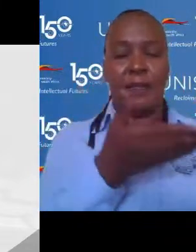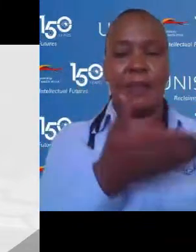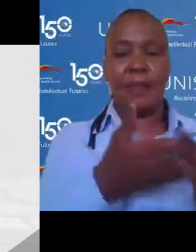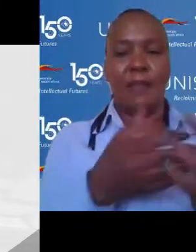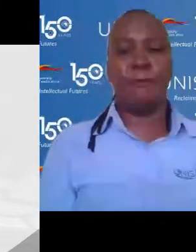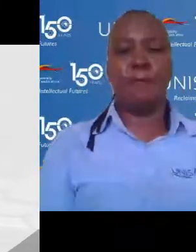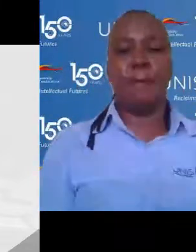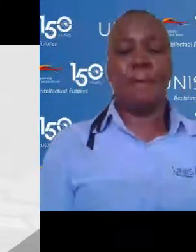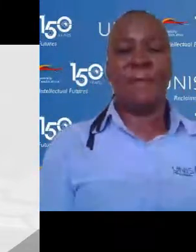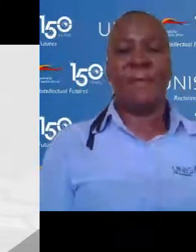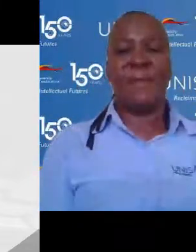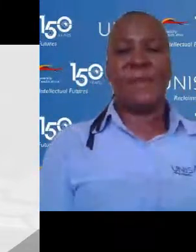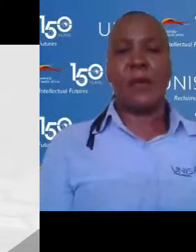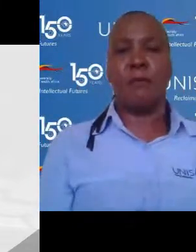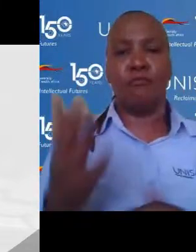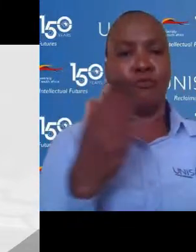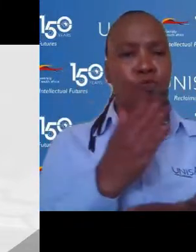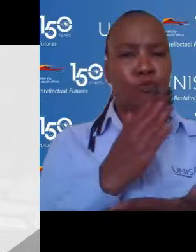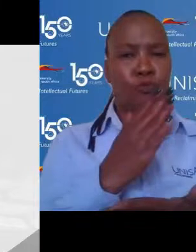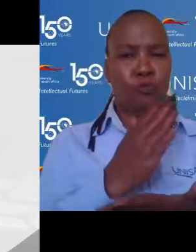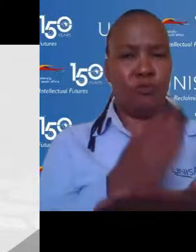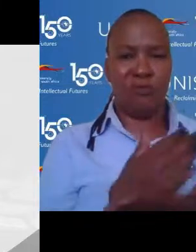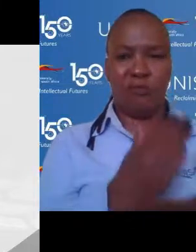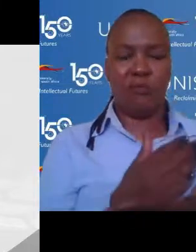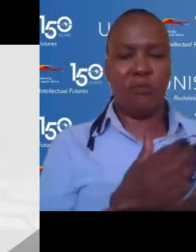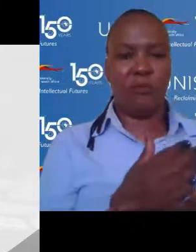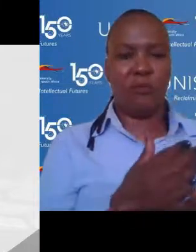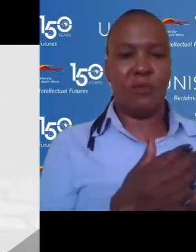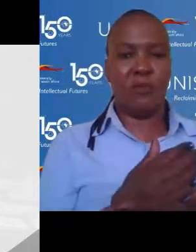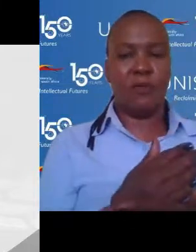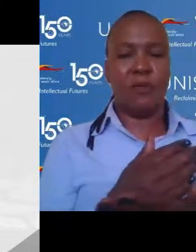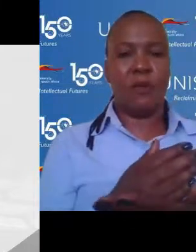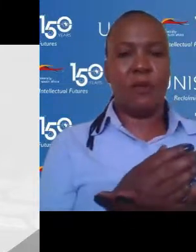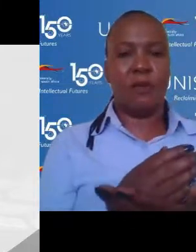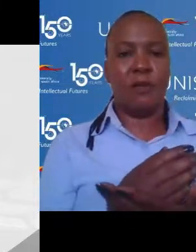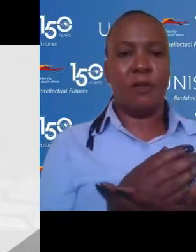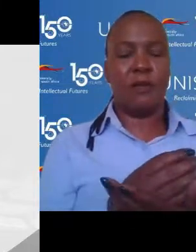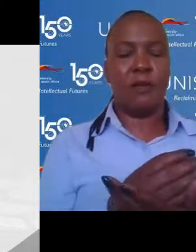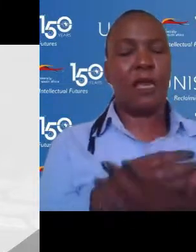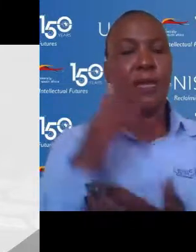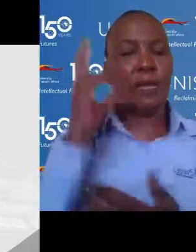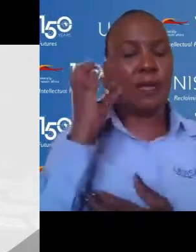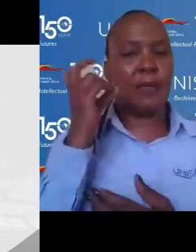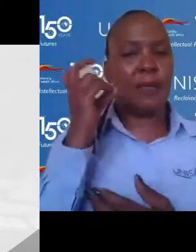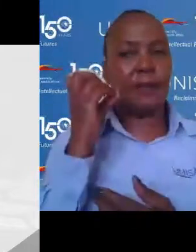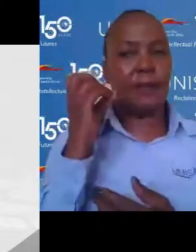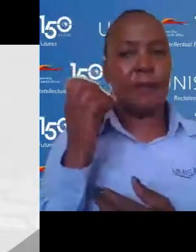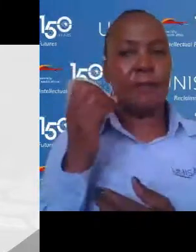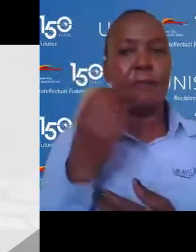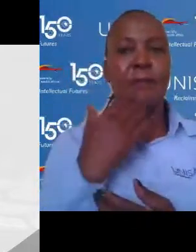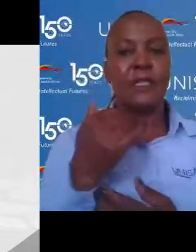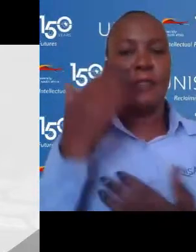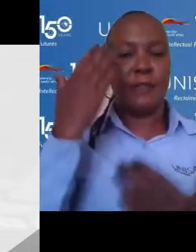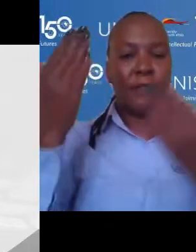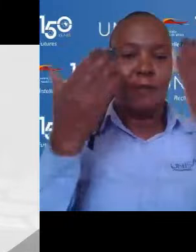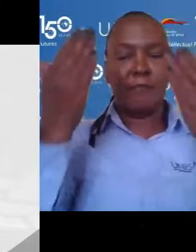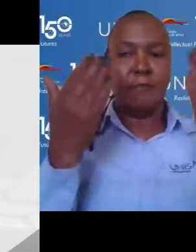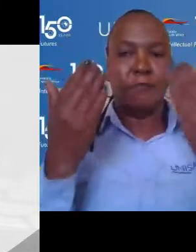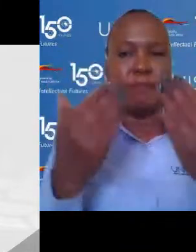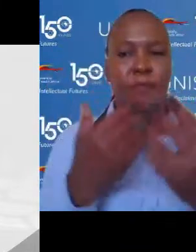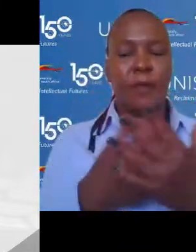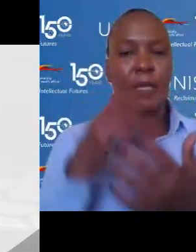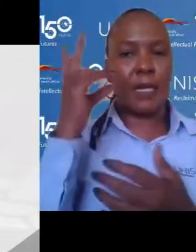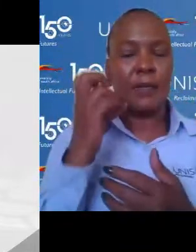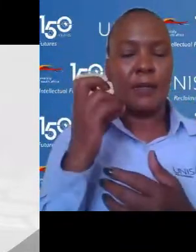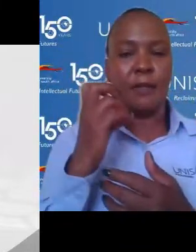not sure you are audible. Can you just greet again, Nas, and just to make sure I can hear you? Good